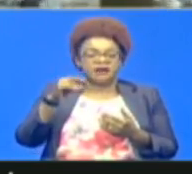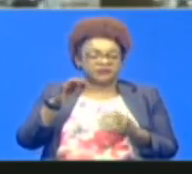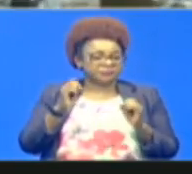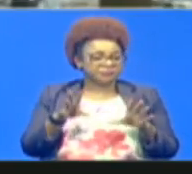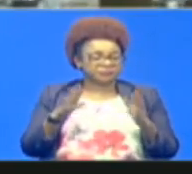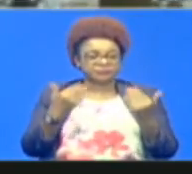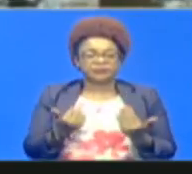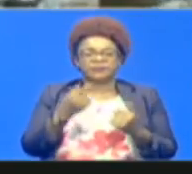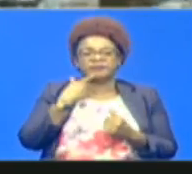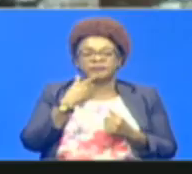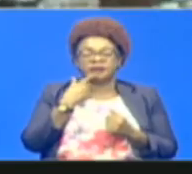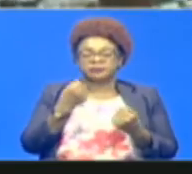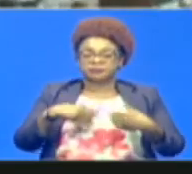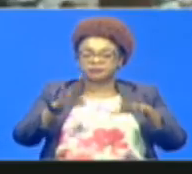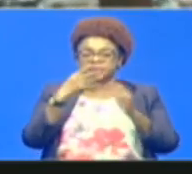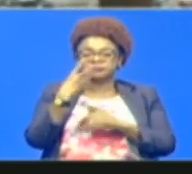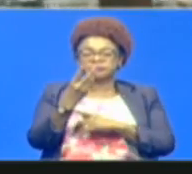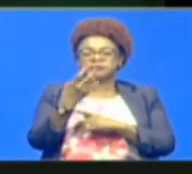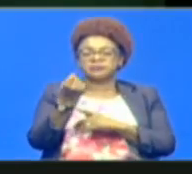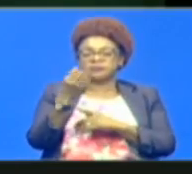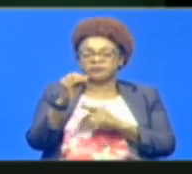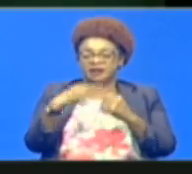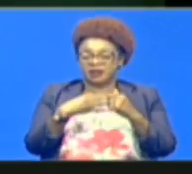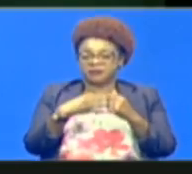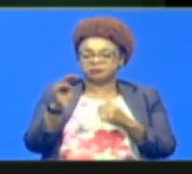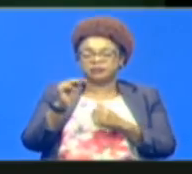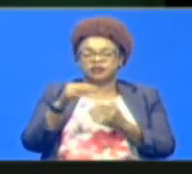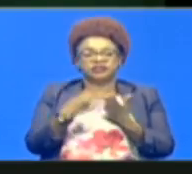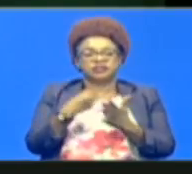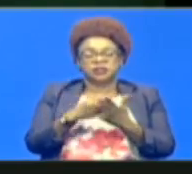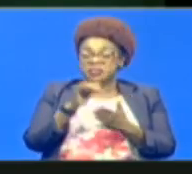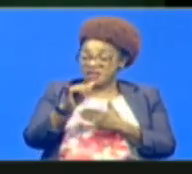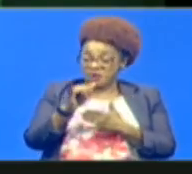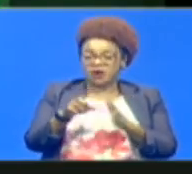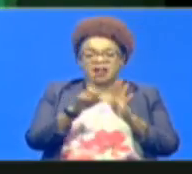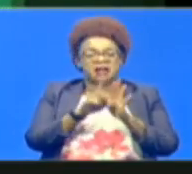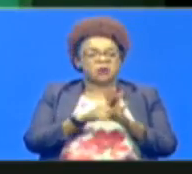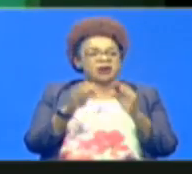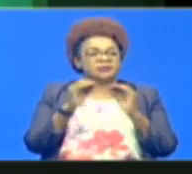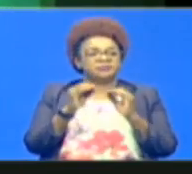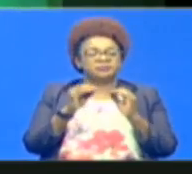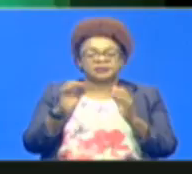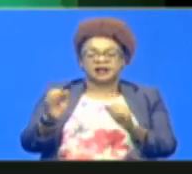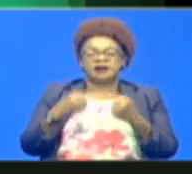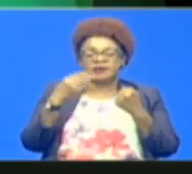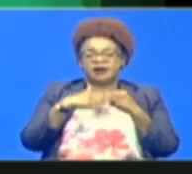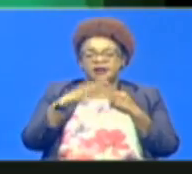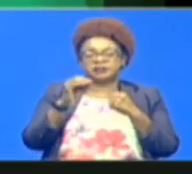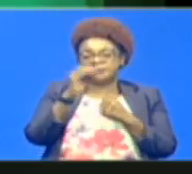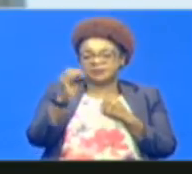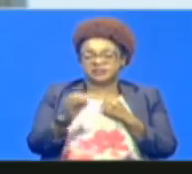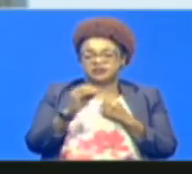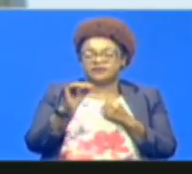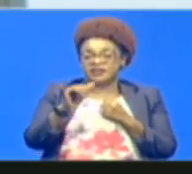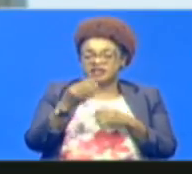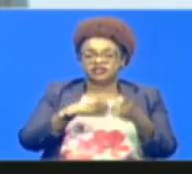now says the surrender of 458 million shillings worth of potentially illegal gains has seen it recover 90% of suspicious trades